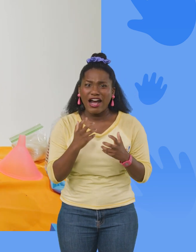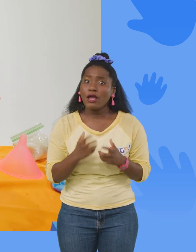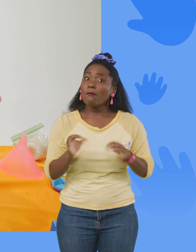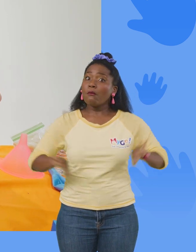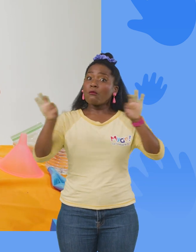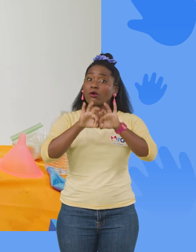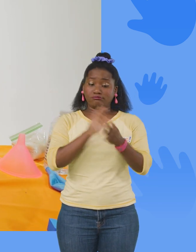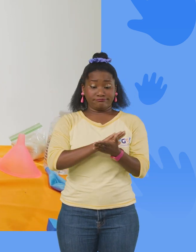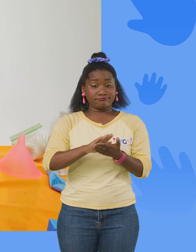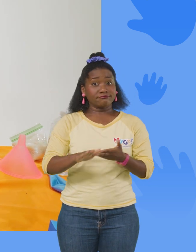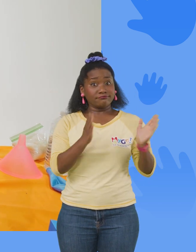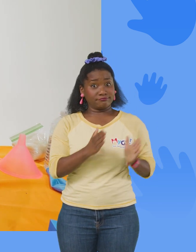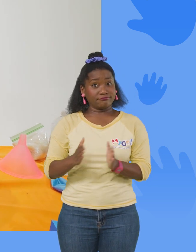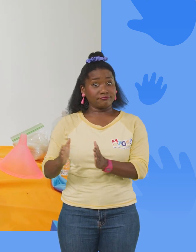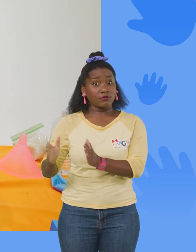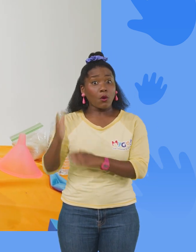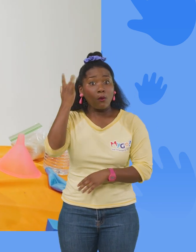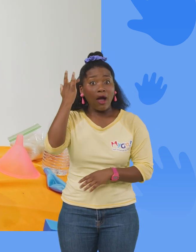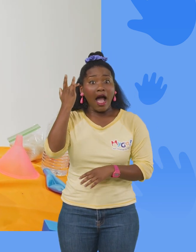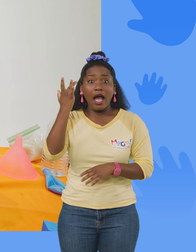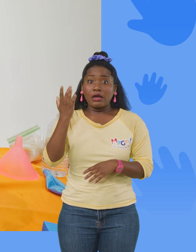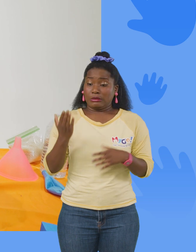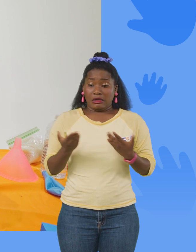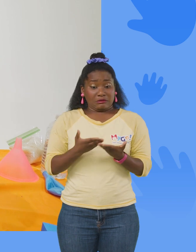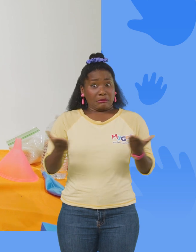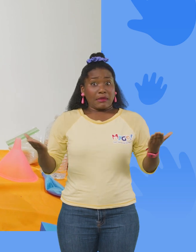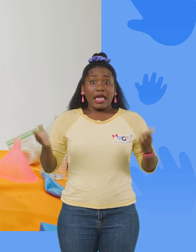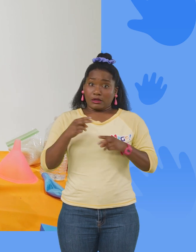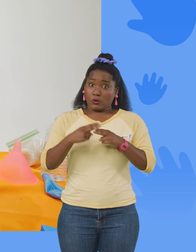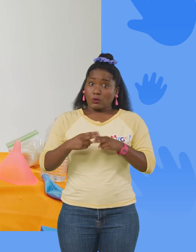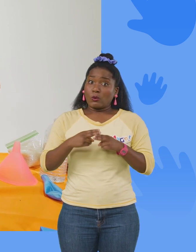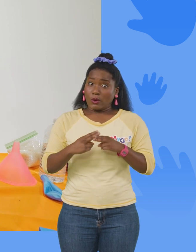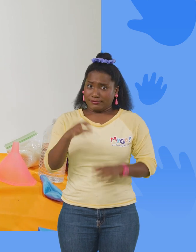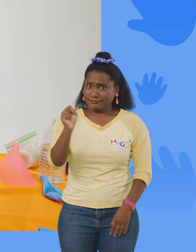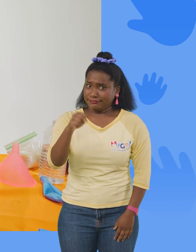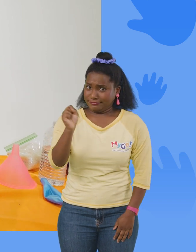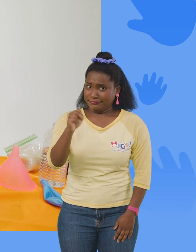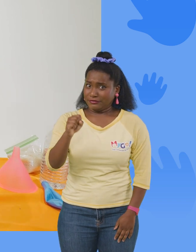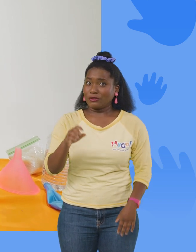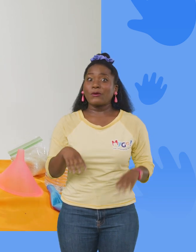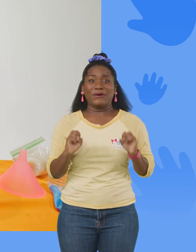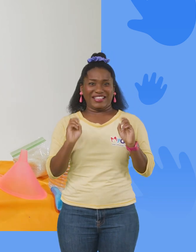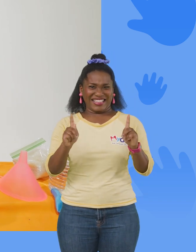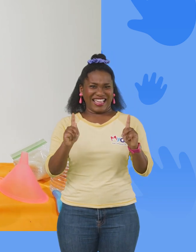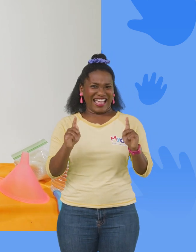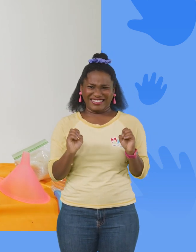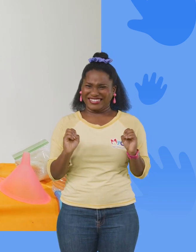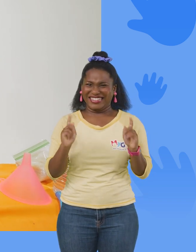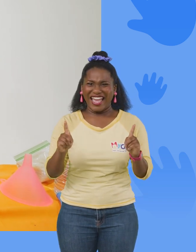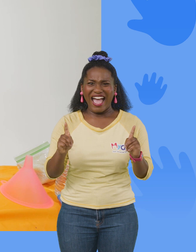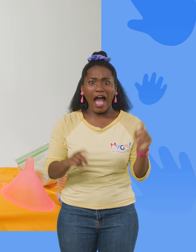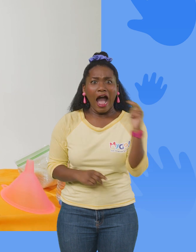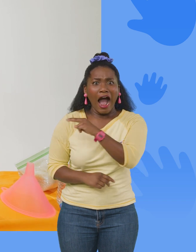to stay nice and clean and organized because we have a lot of things to weigh here. Okay, all right.